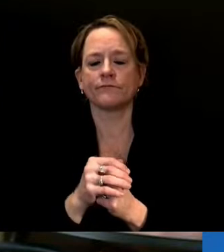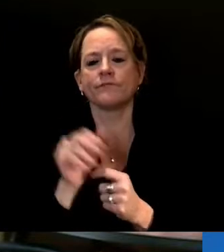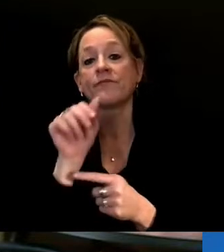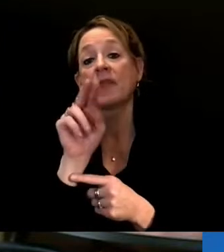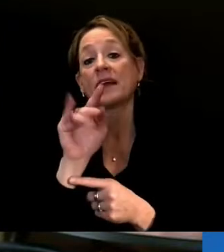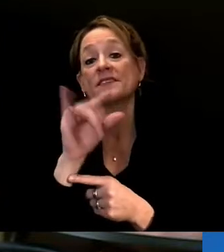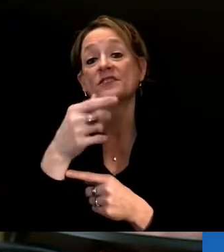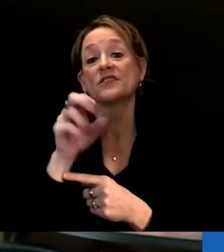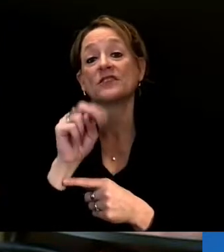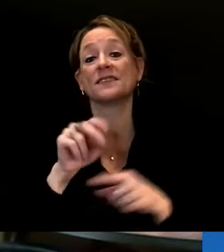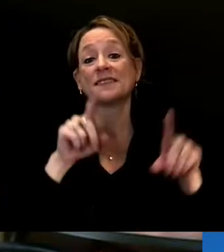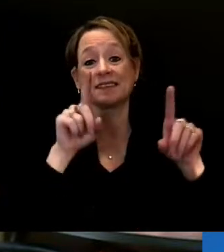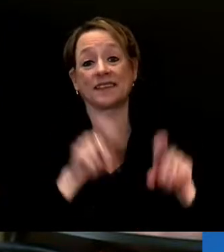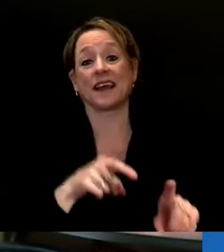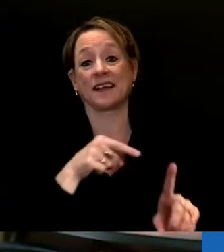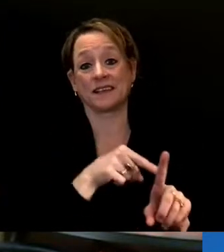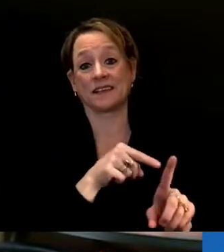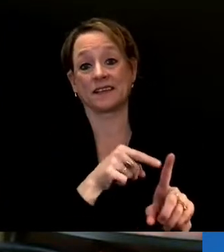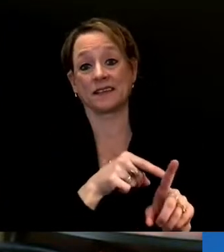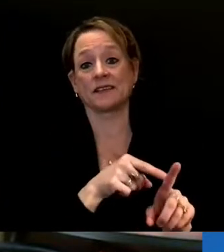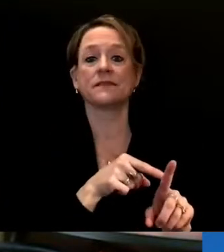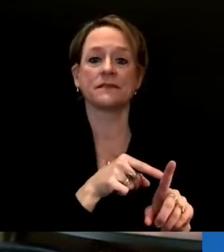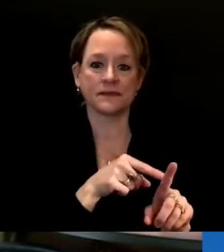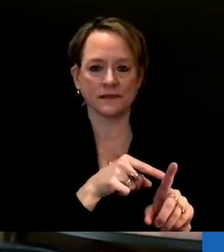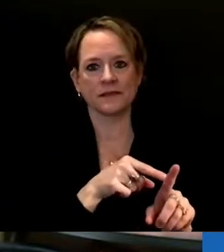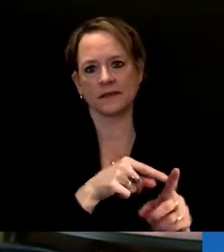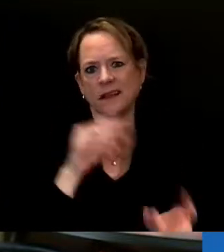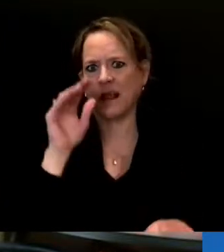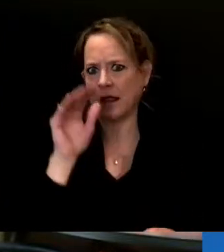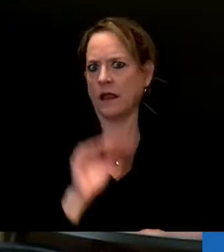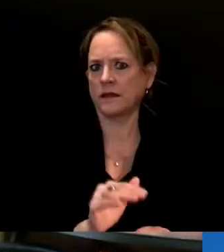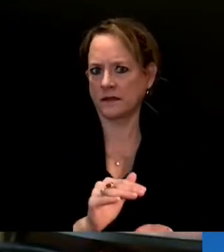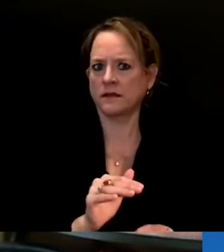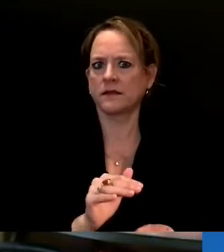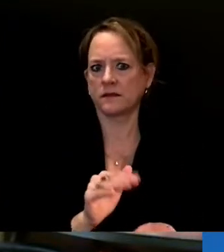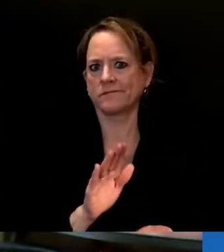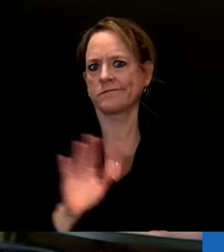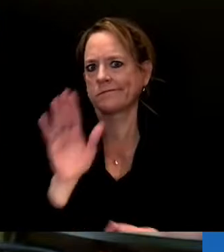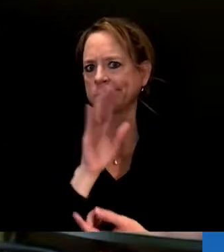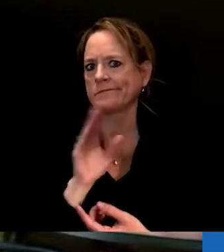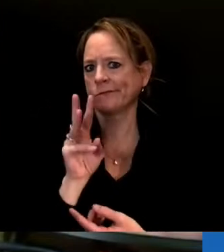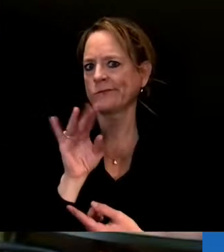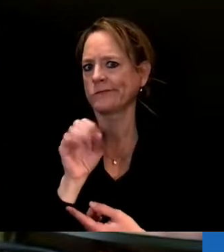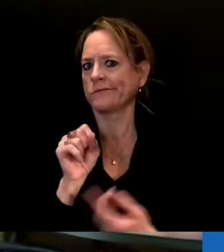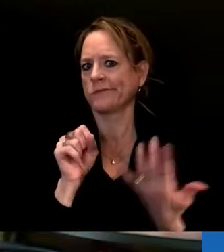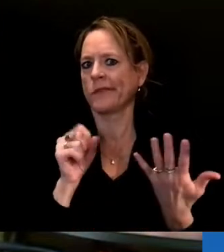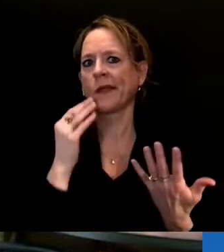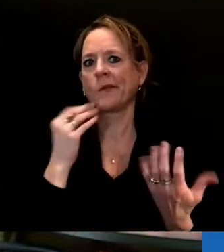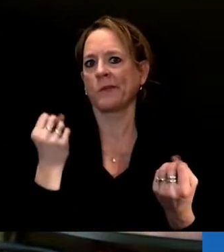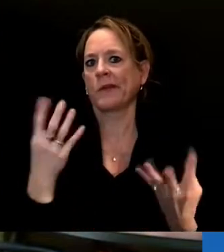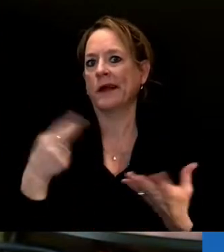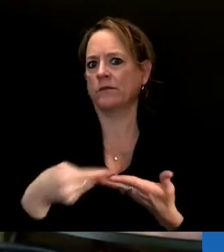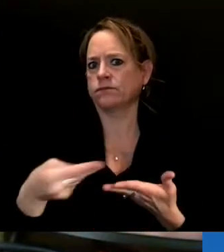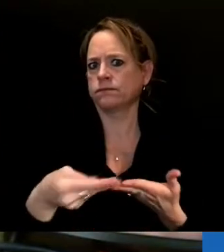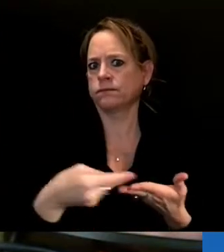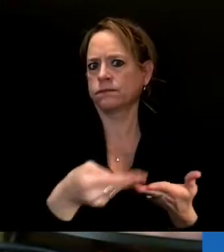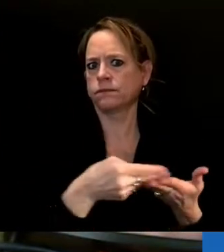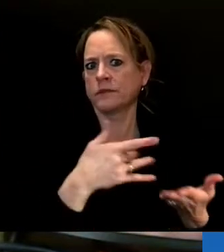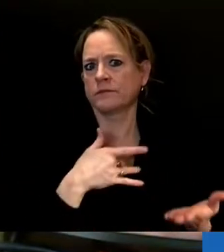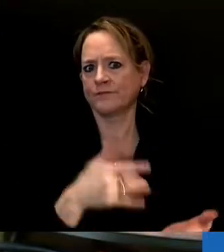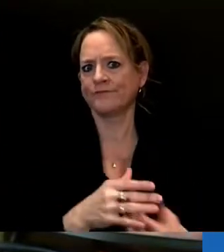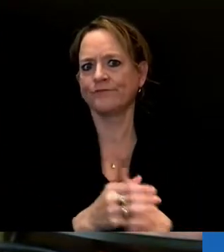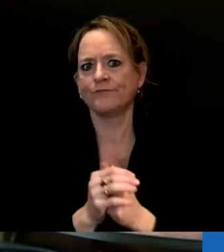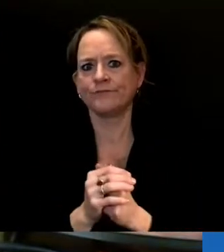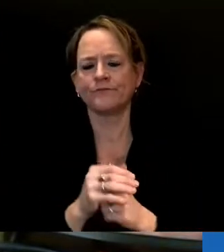chain. We're seeing many efforts coming from the federal government to increase the supply of antigen tests. We also got some